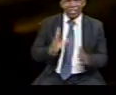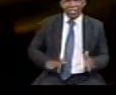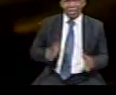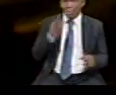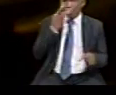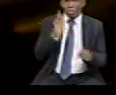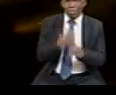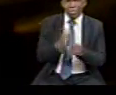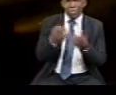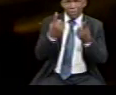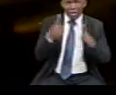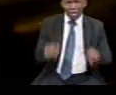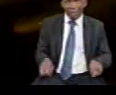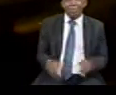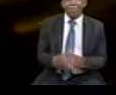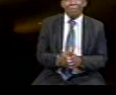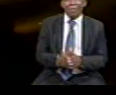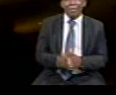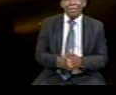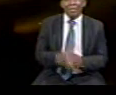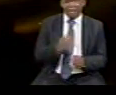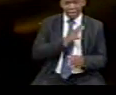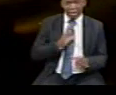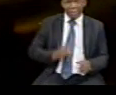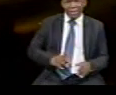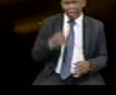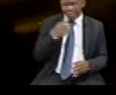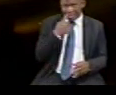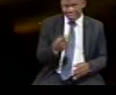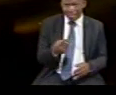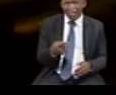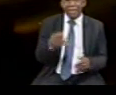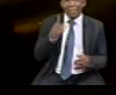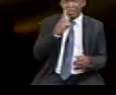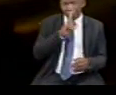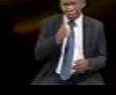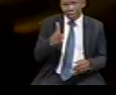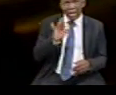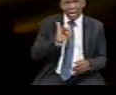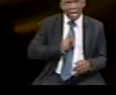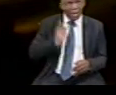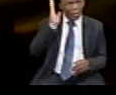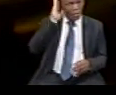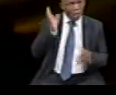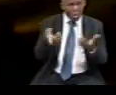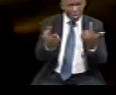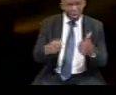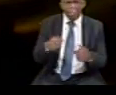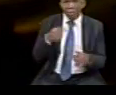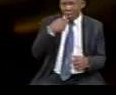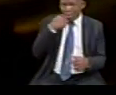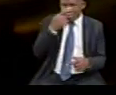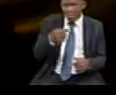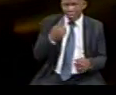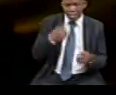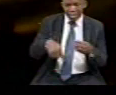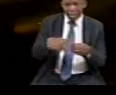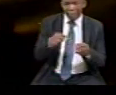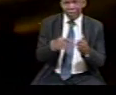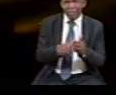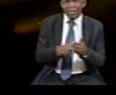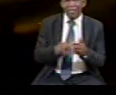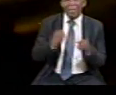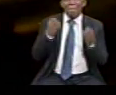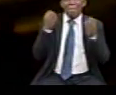it will be coming. He says, Christ said that definitely I'm going to come. He said Jesus spoke about his return so many times